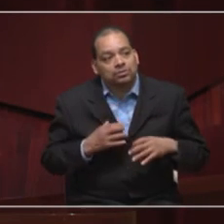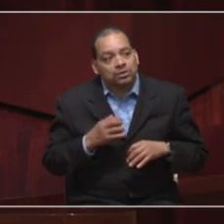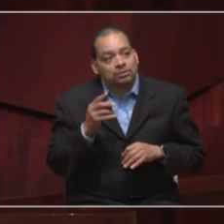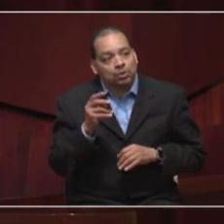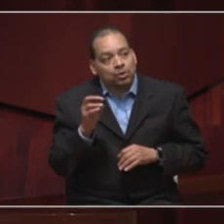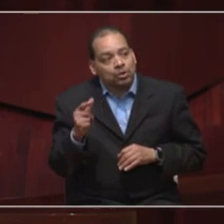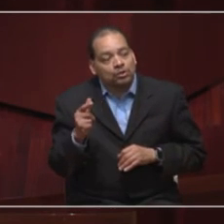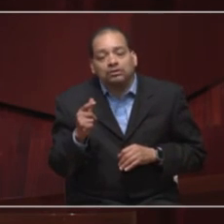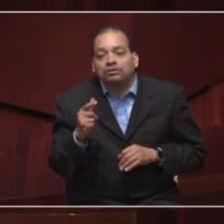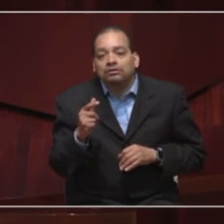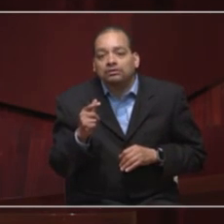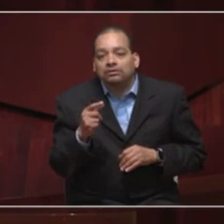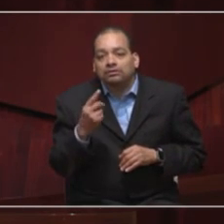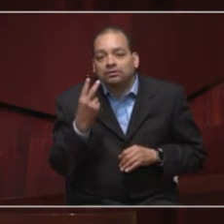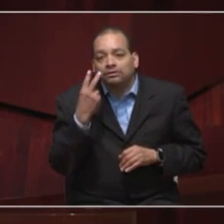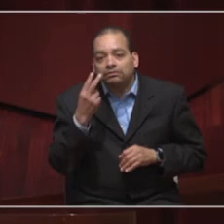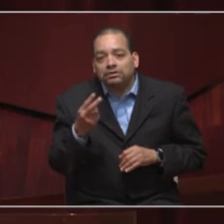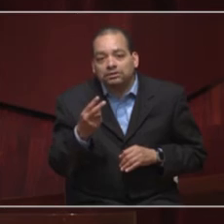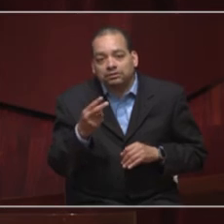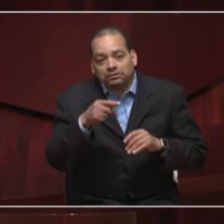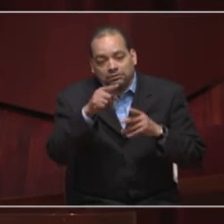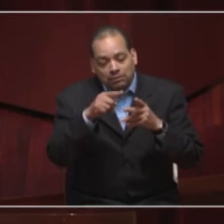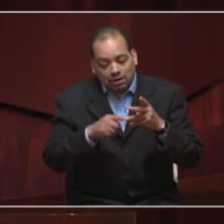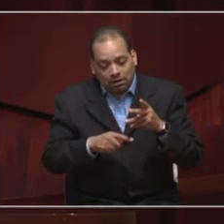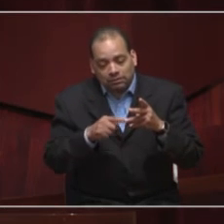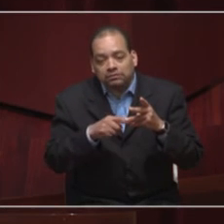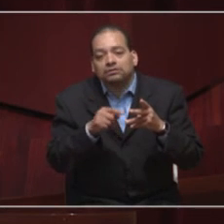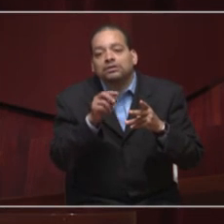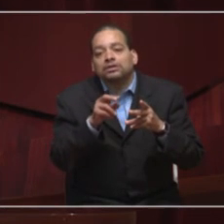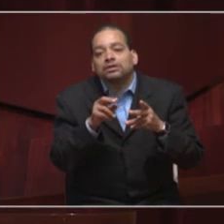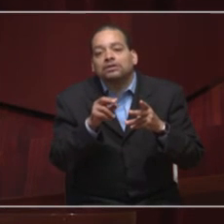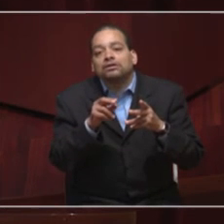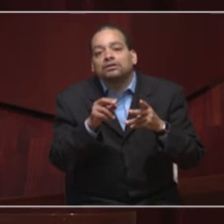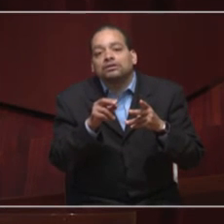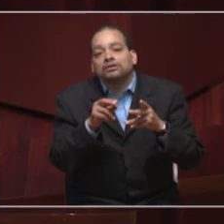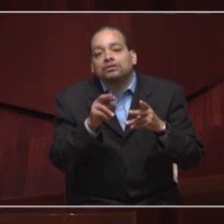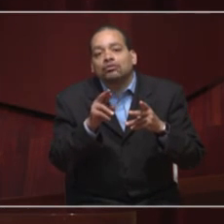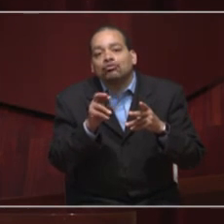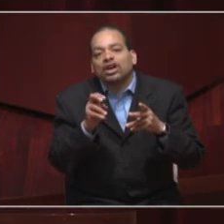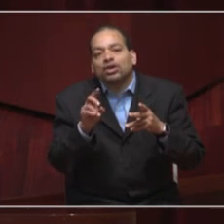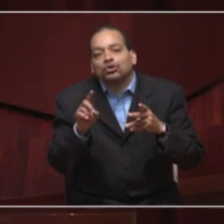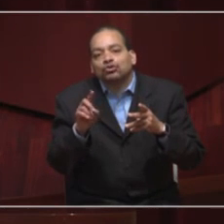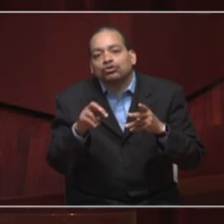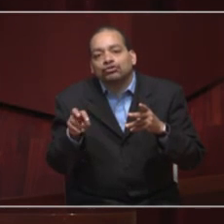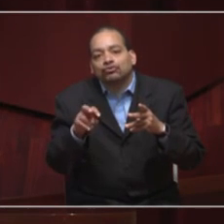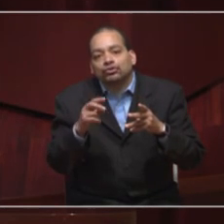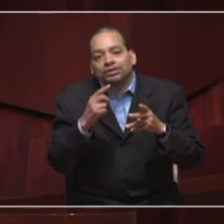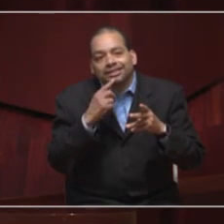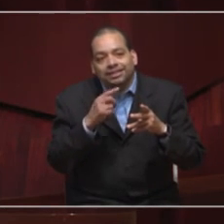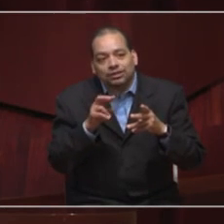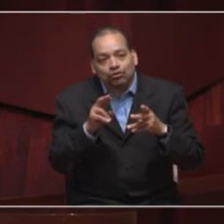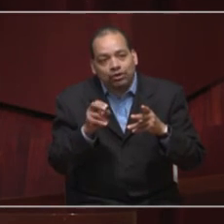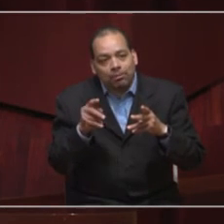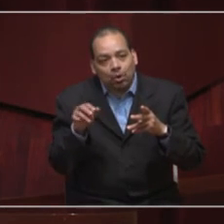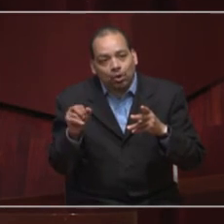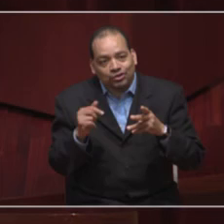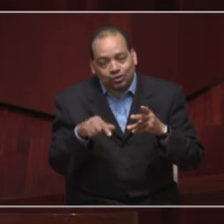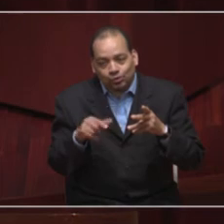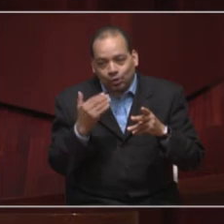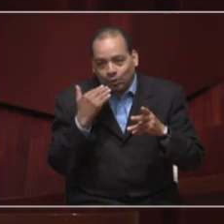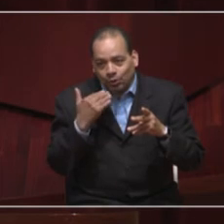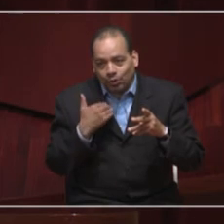transfers, you see a little drop-down box, and it says reports on it, and you know deep down in your heart that we're just teasing you. The only